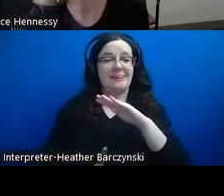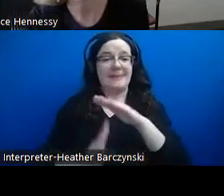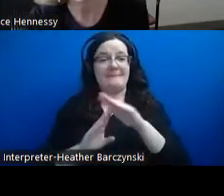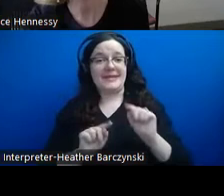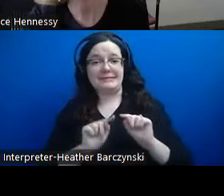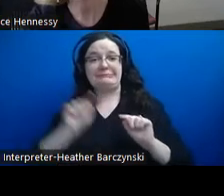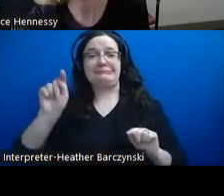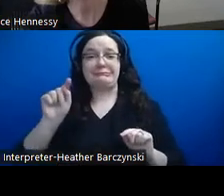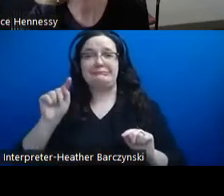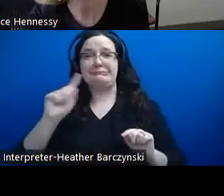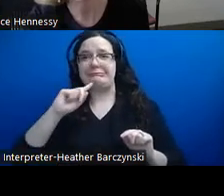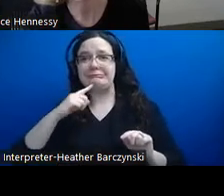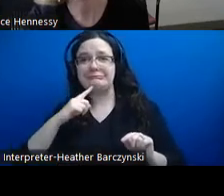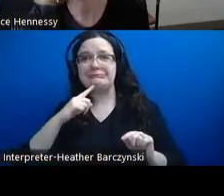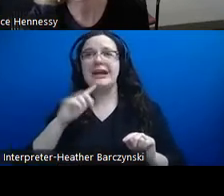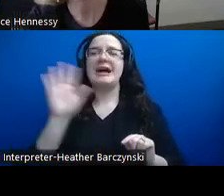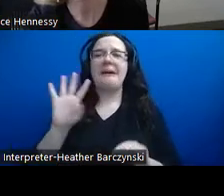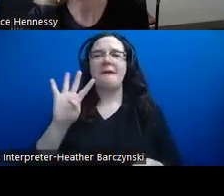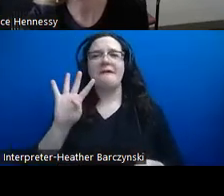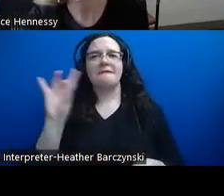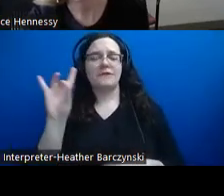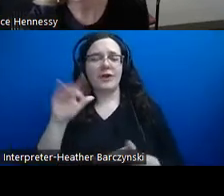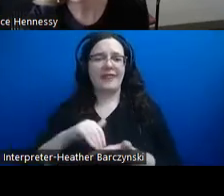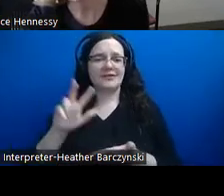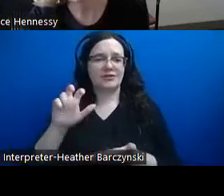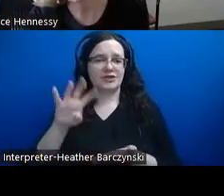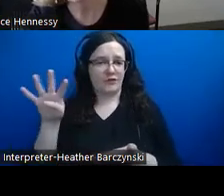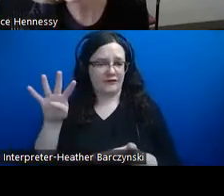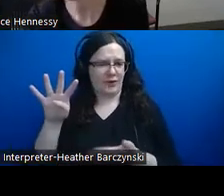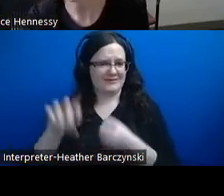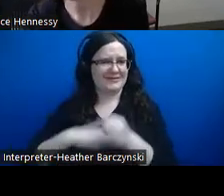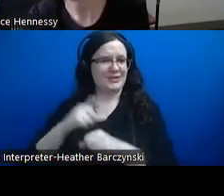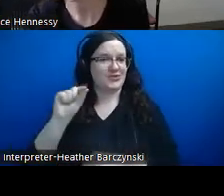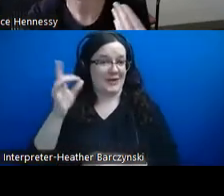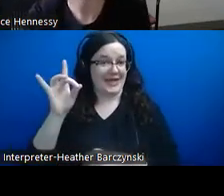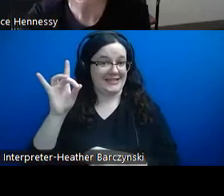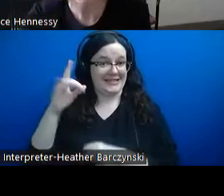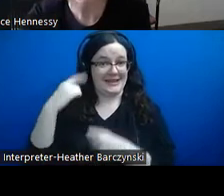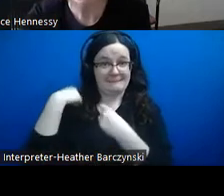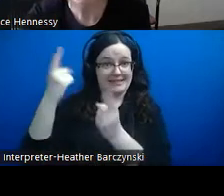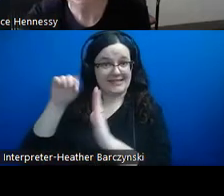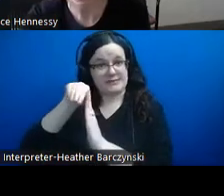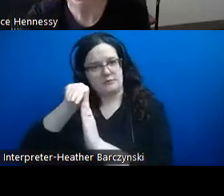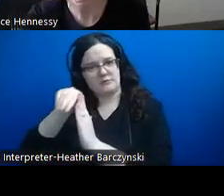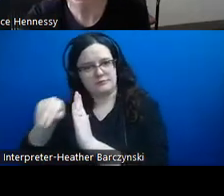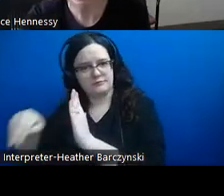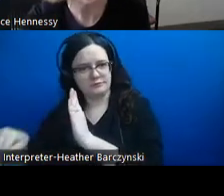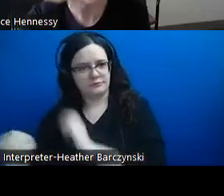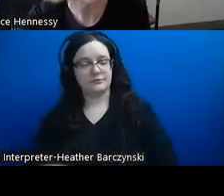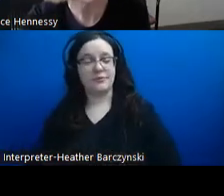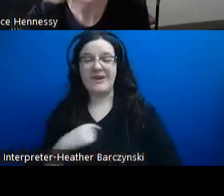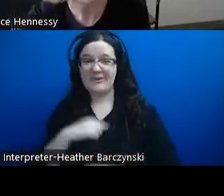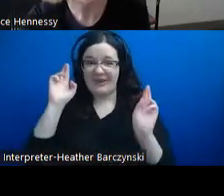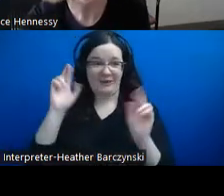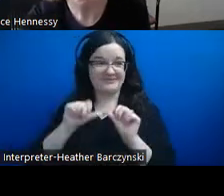about 48,344 in 2018. And happily, it's been on a decline since then, and we do hope that this will